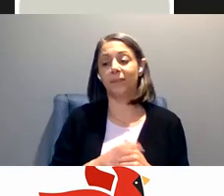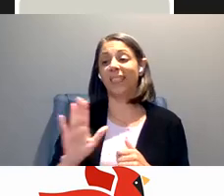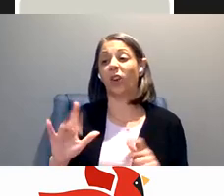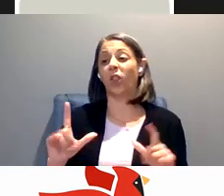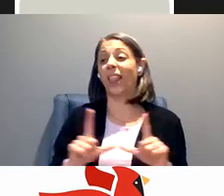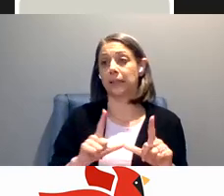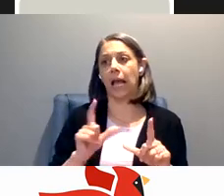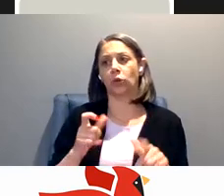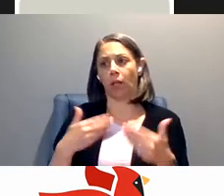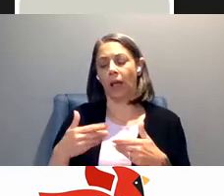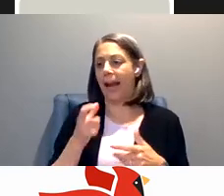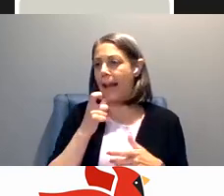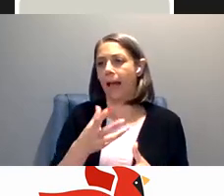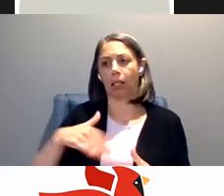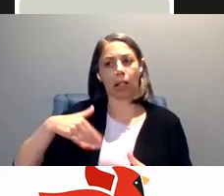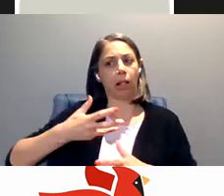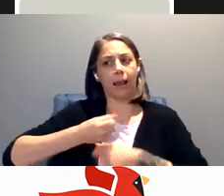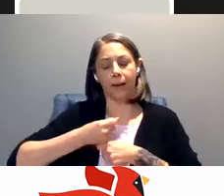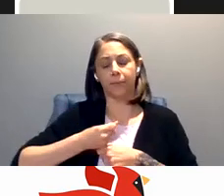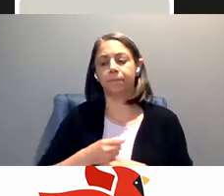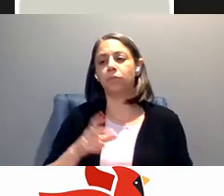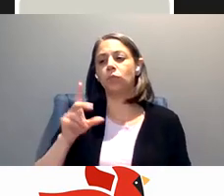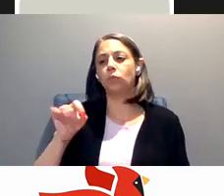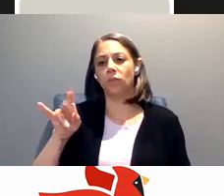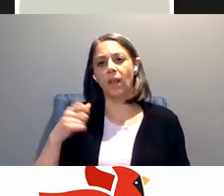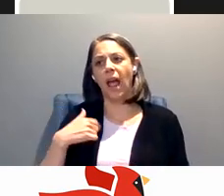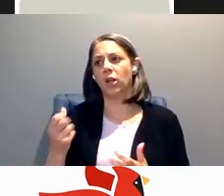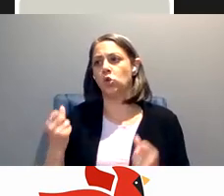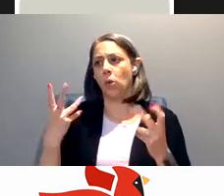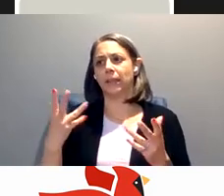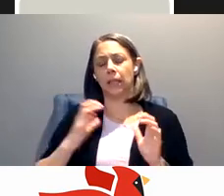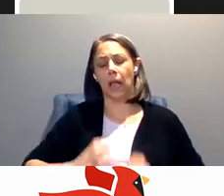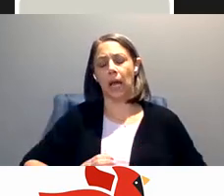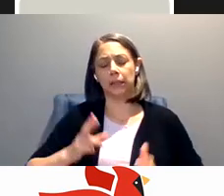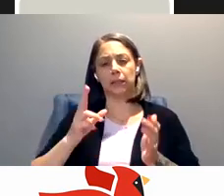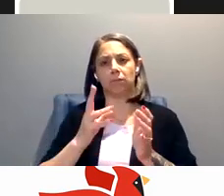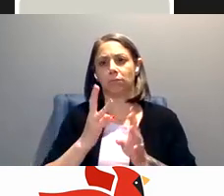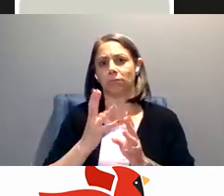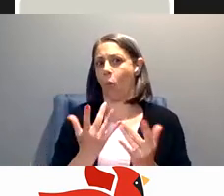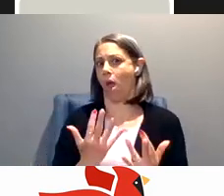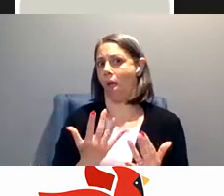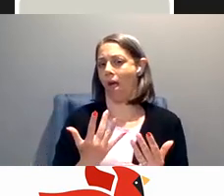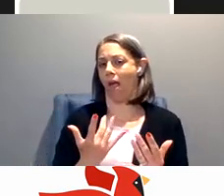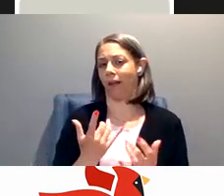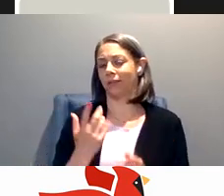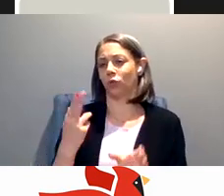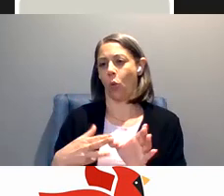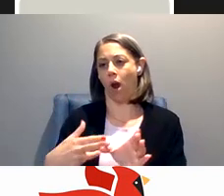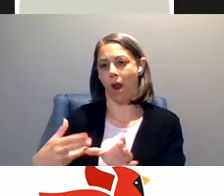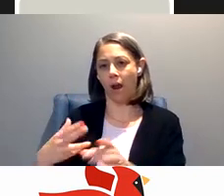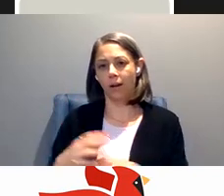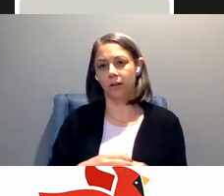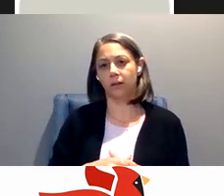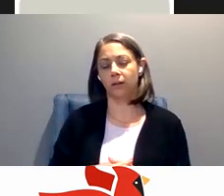license, and they hadn't received it yet. And she had all these clients all signed up or all lined up to join, but